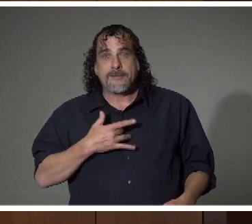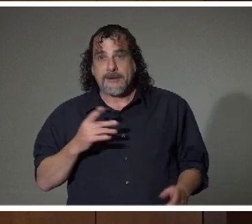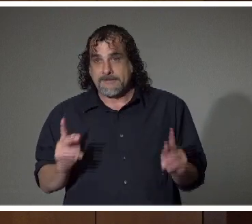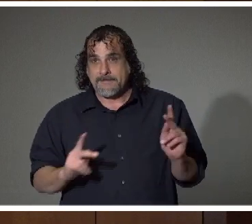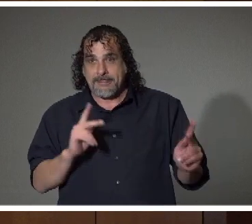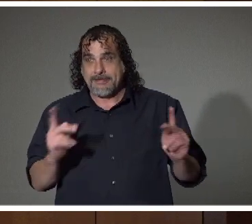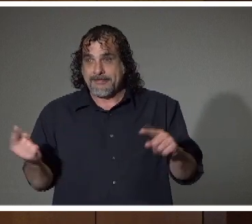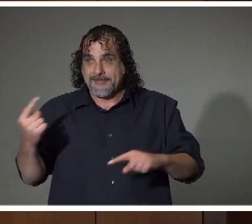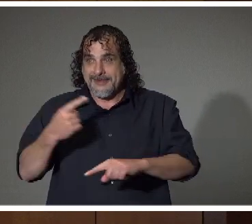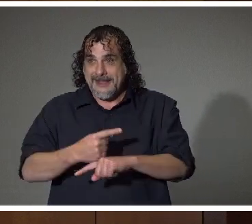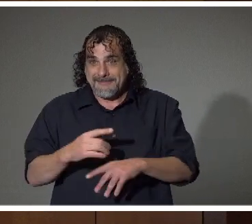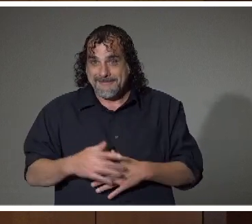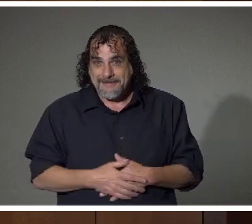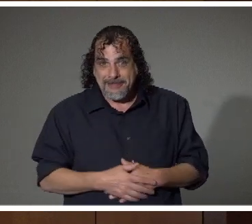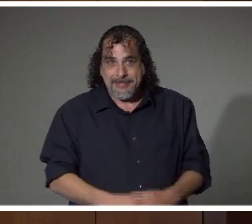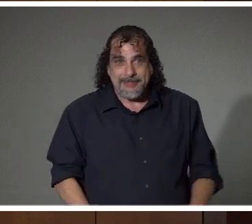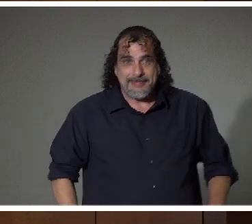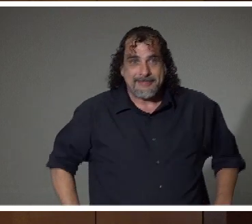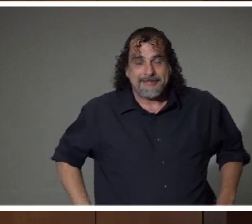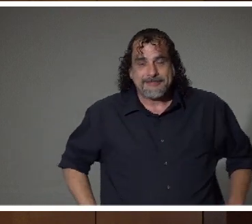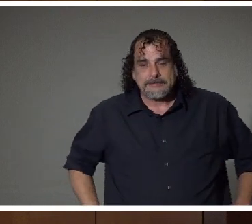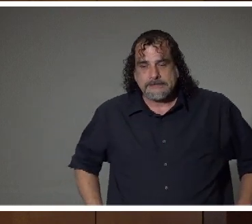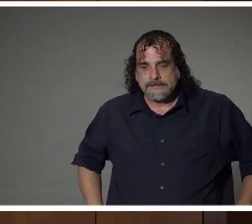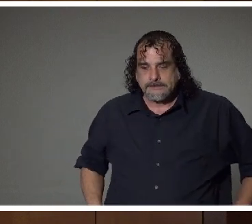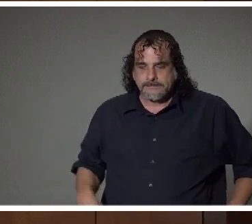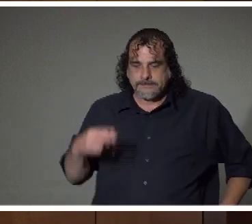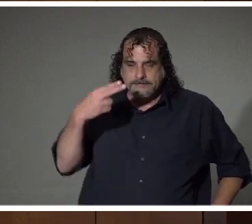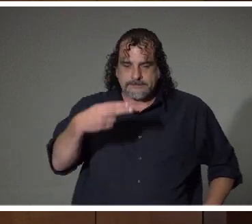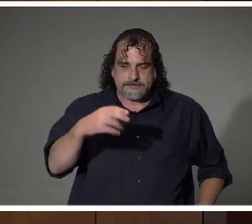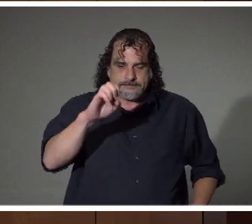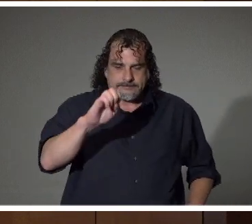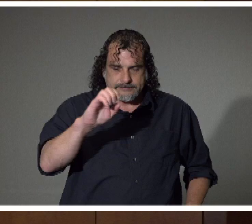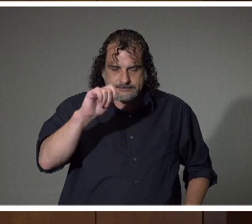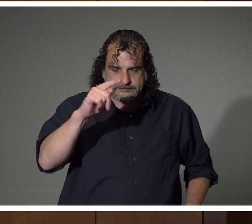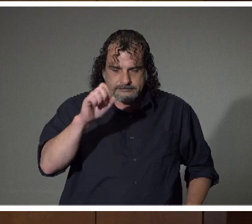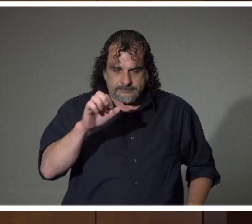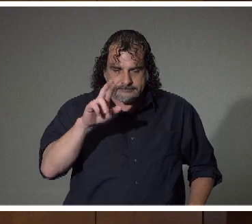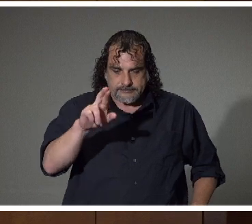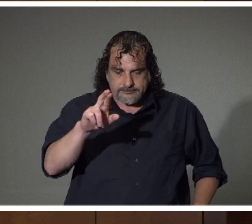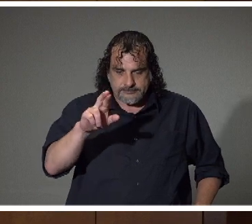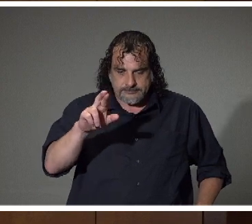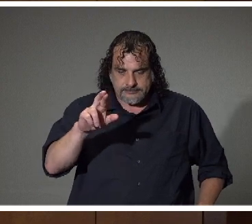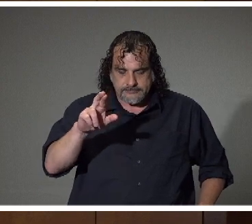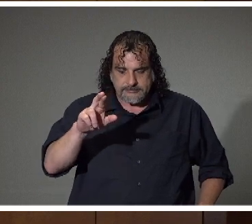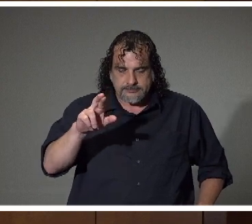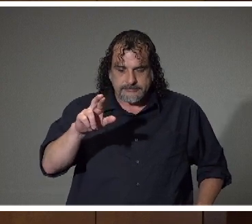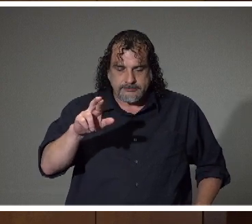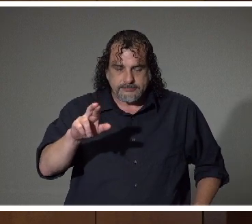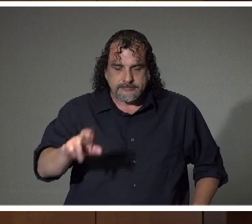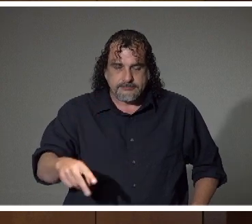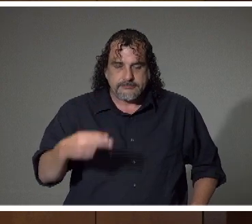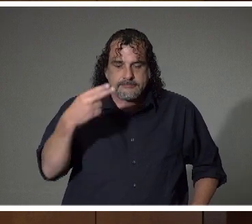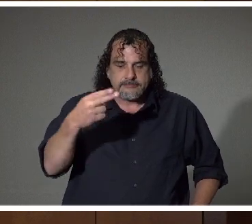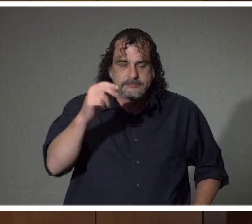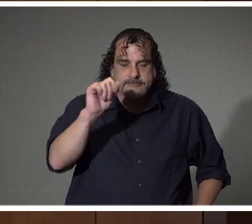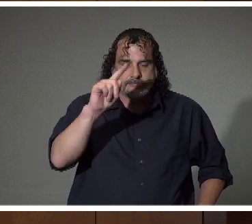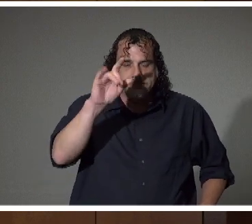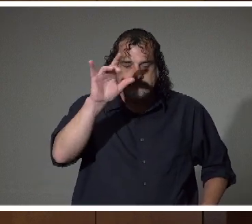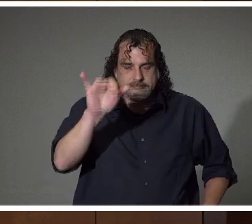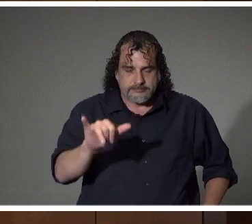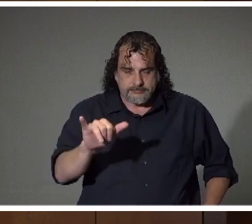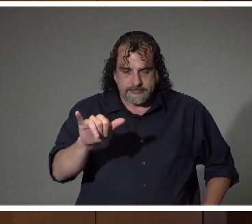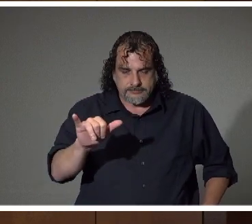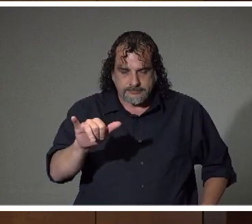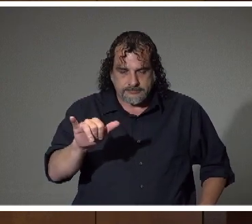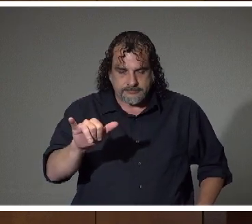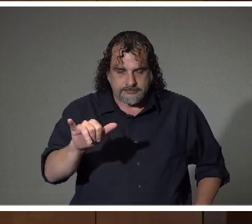Mississippians a happy birthday. Starting with Heather Reese in Biloxi. Happy 18th birthday to Haley Davis, who is a senior